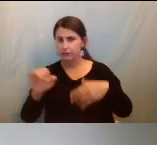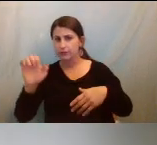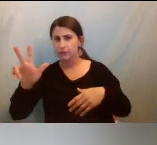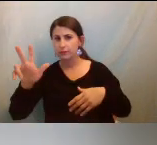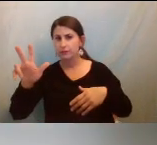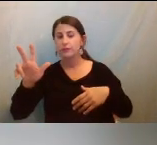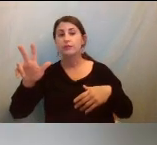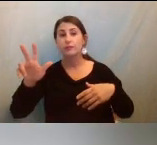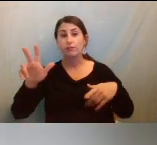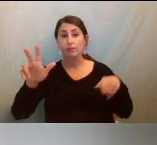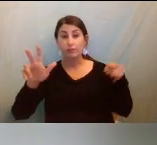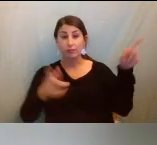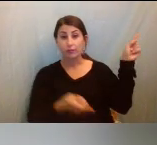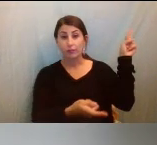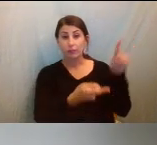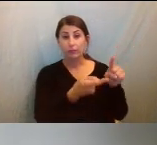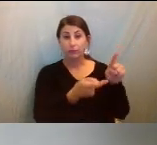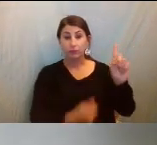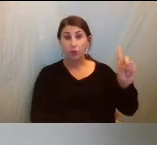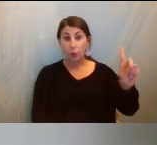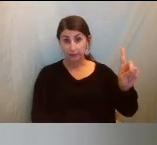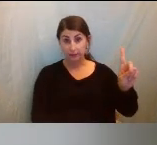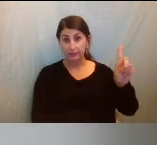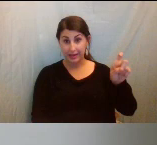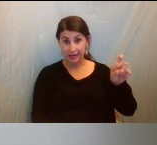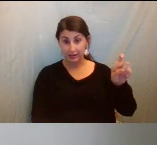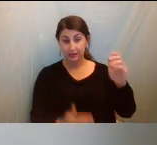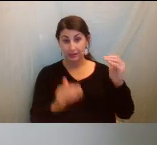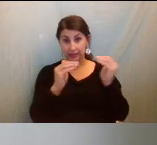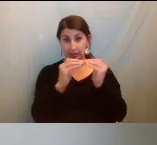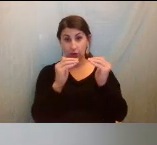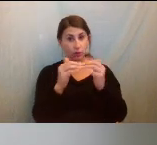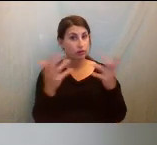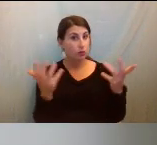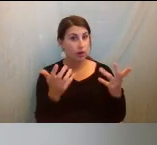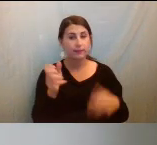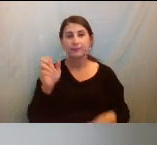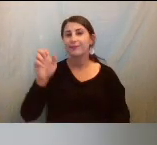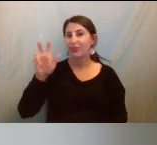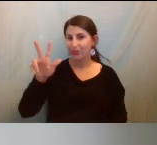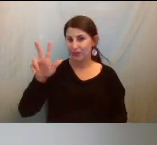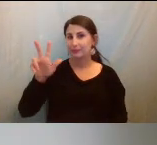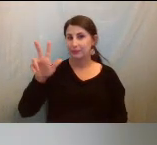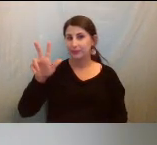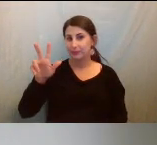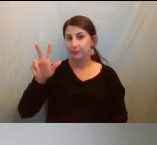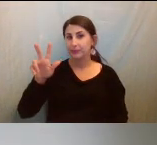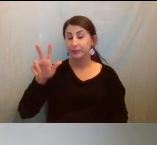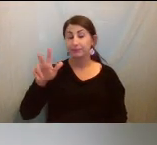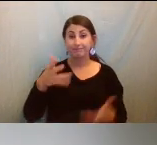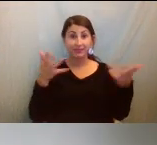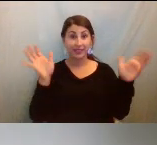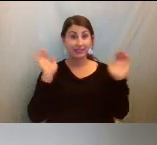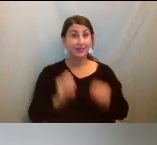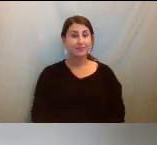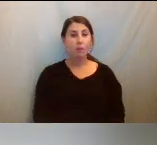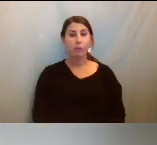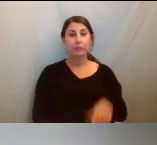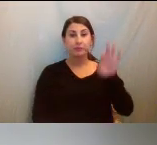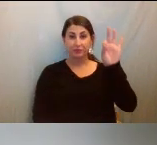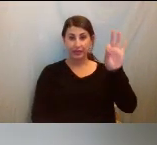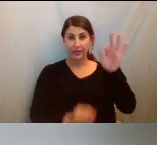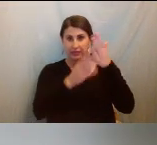both sides. This reduces to make 1, so it's 1x equals 3. There